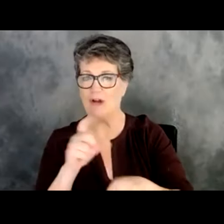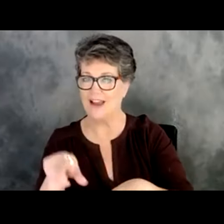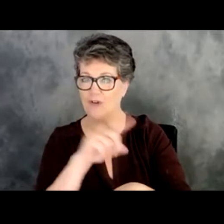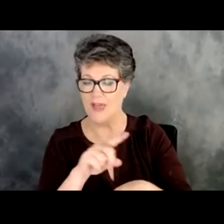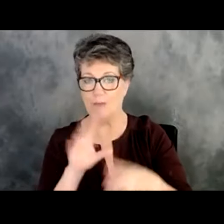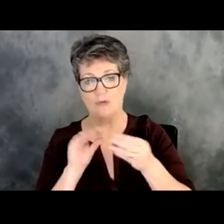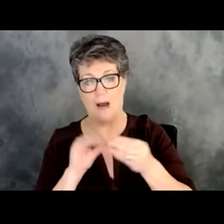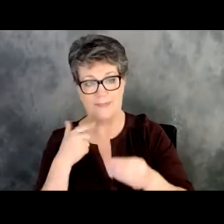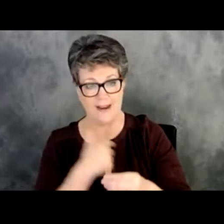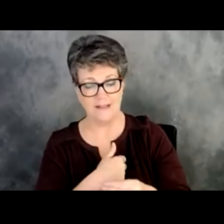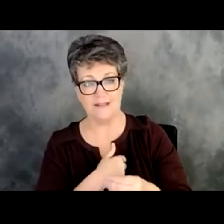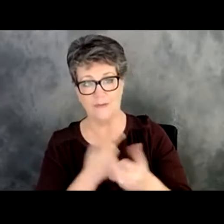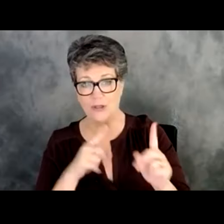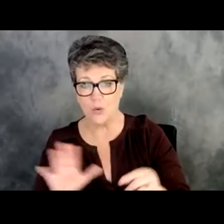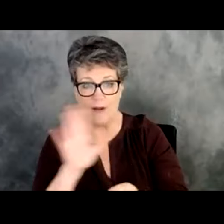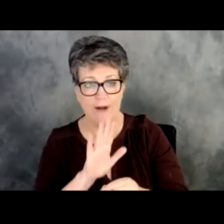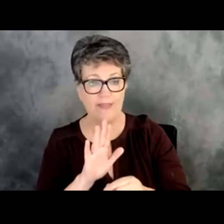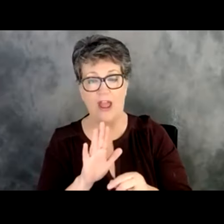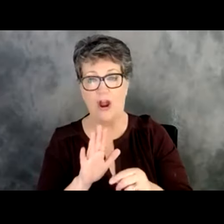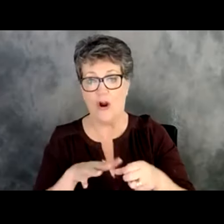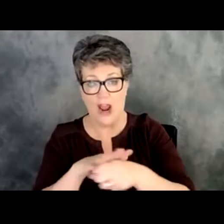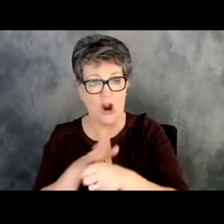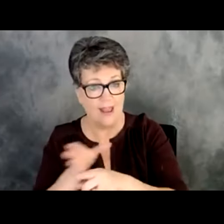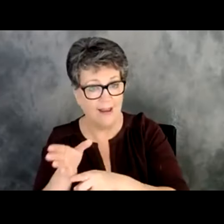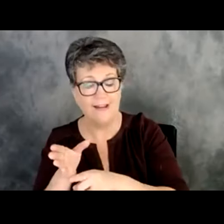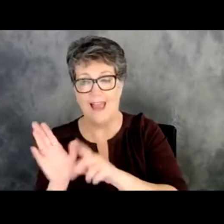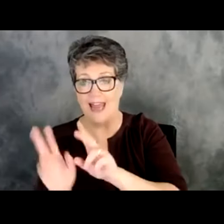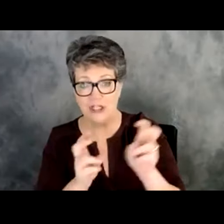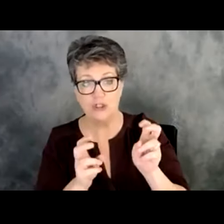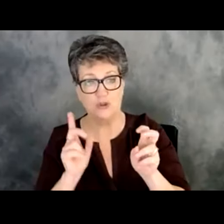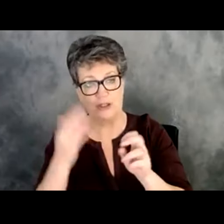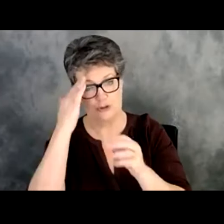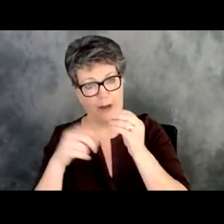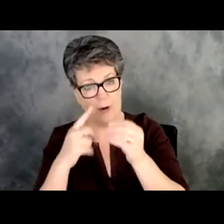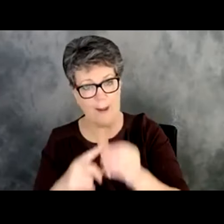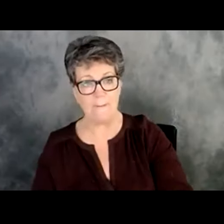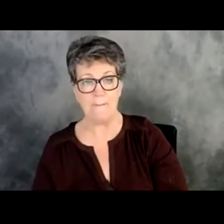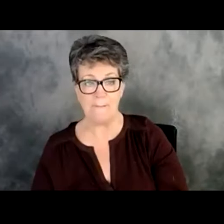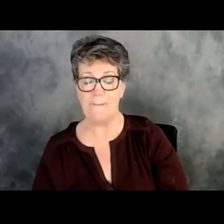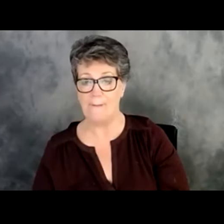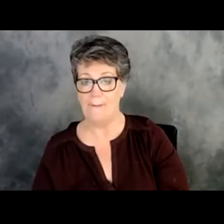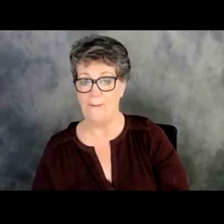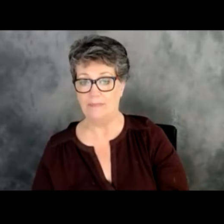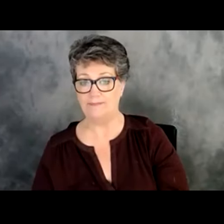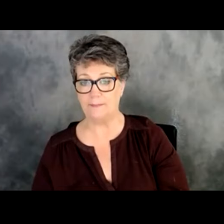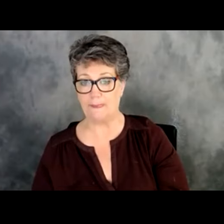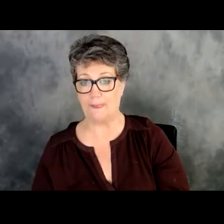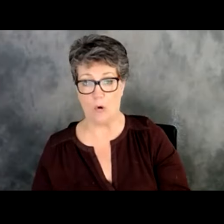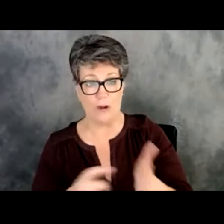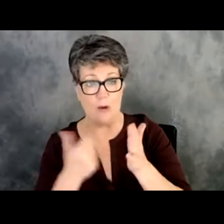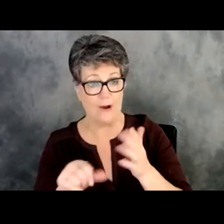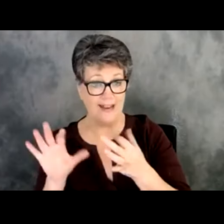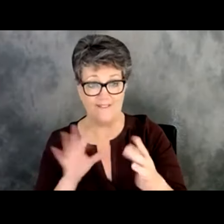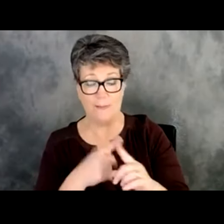update us on any particular issues that we should be aware about and or require any feedback